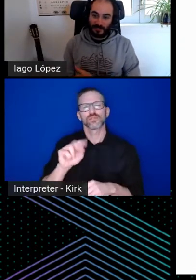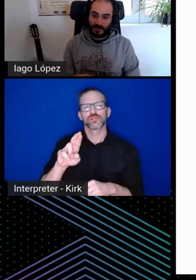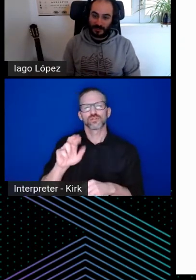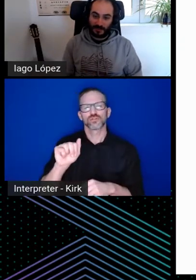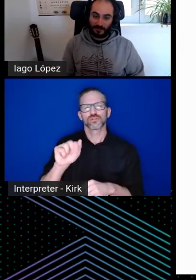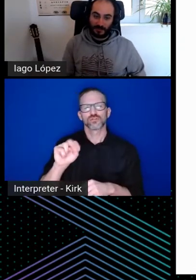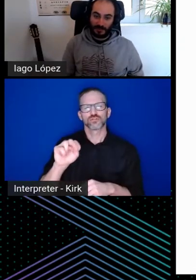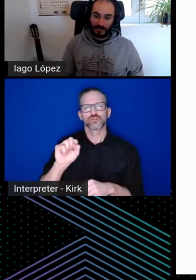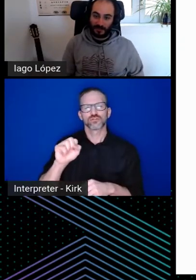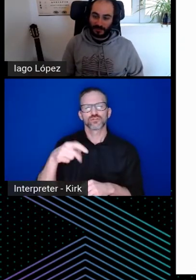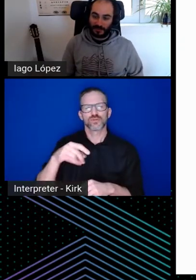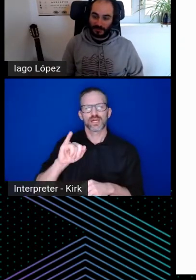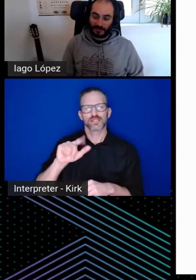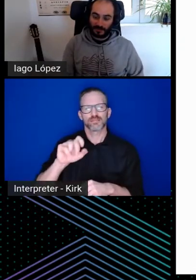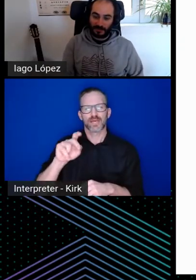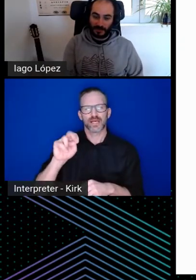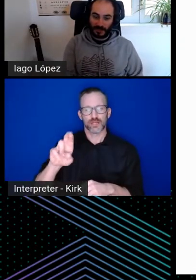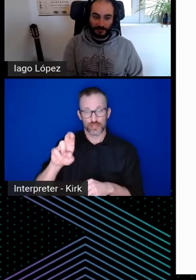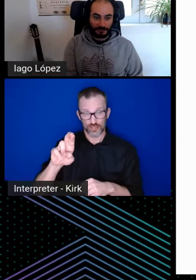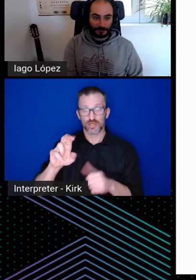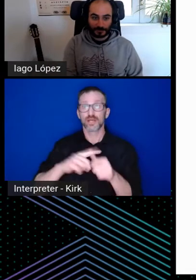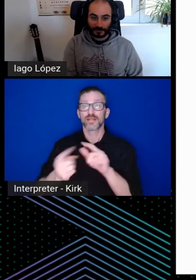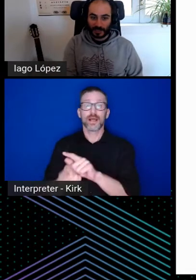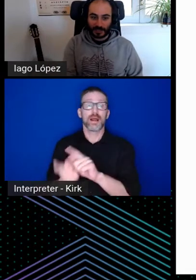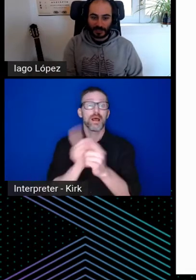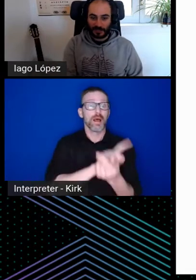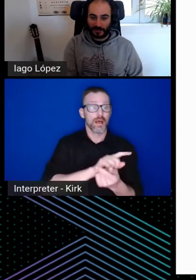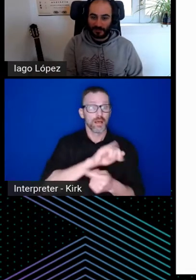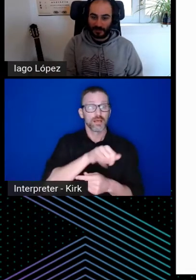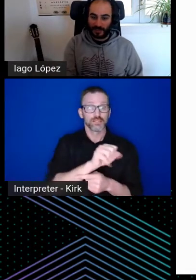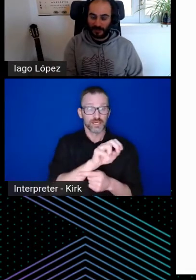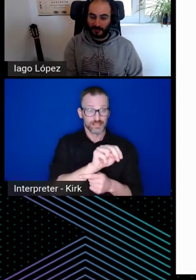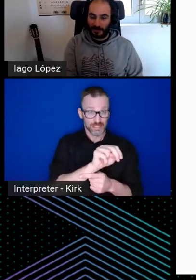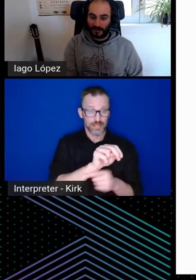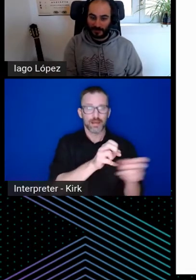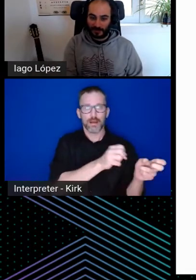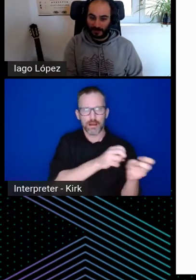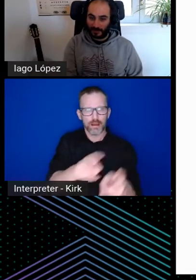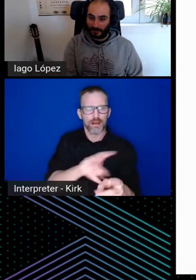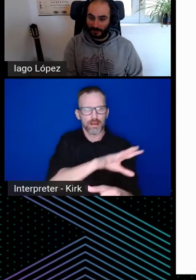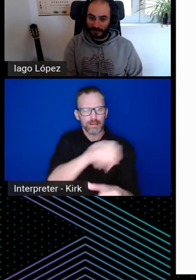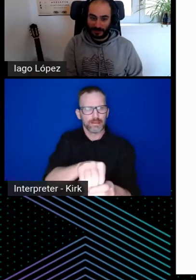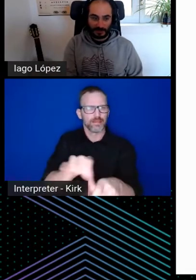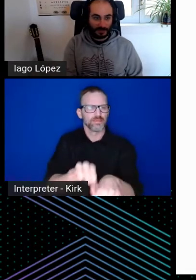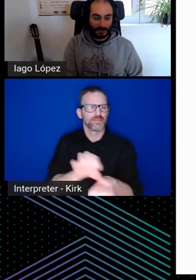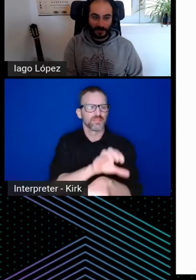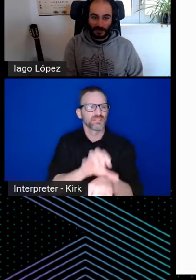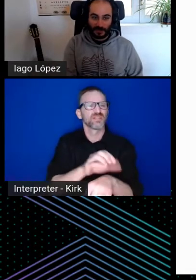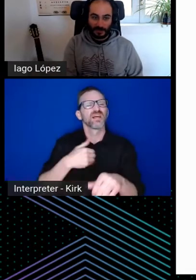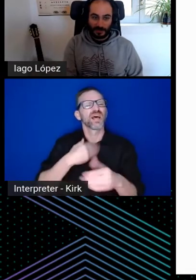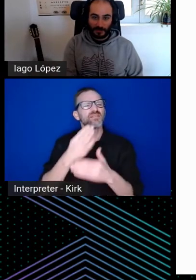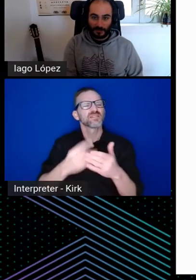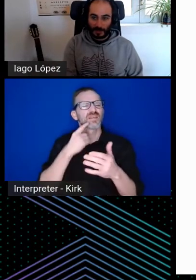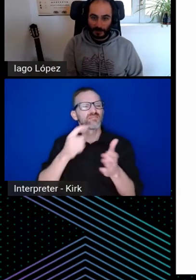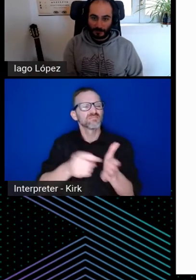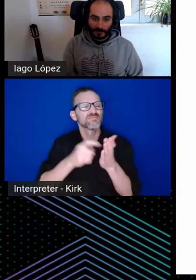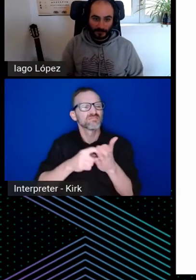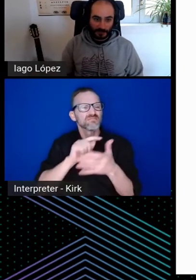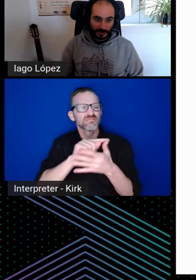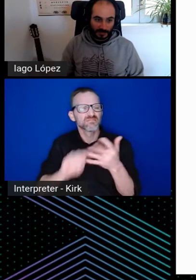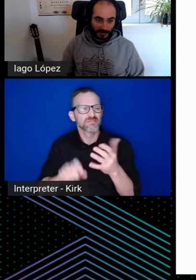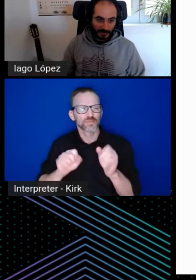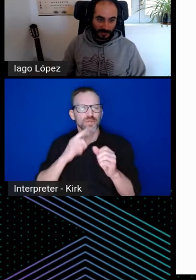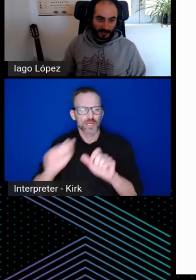to the JSON that actually will get shipped to the machine. There's a specification if you're interested in looking at this. So